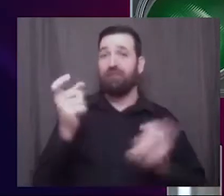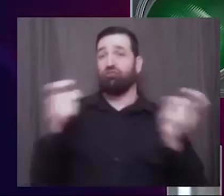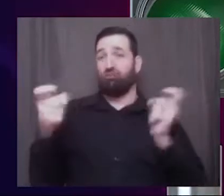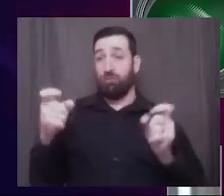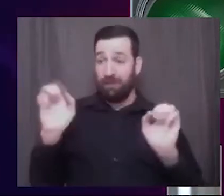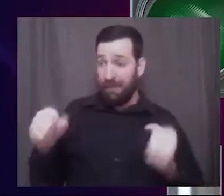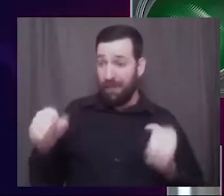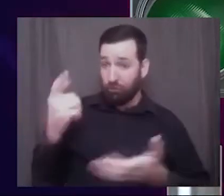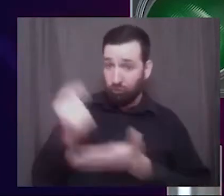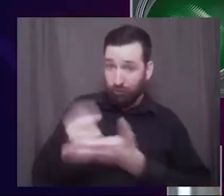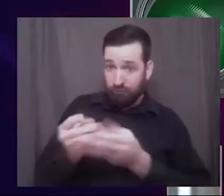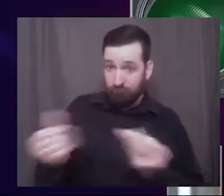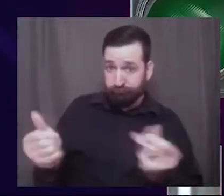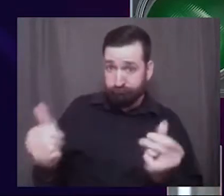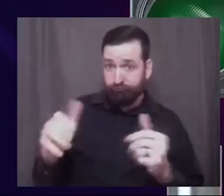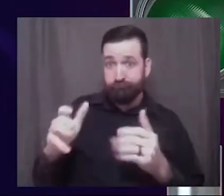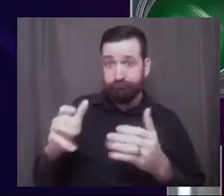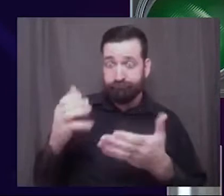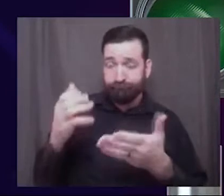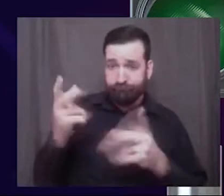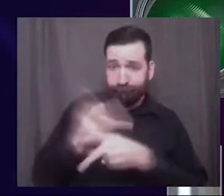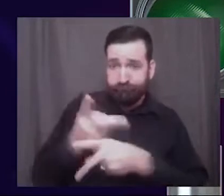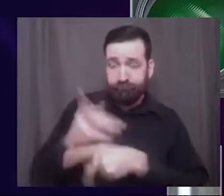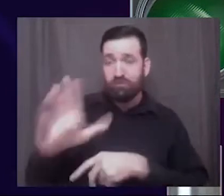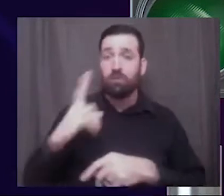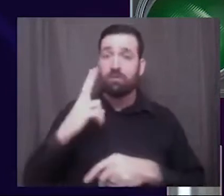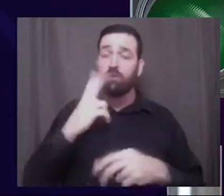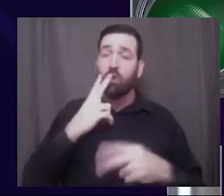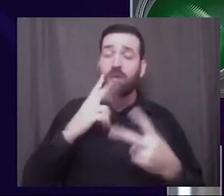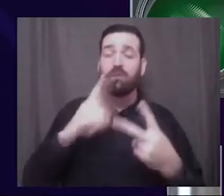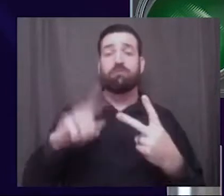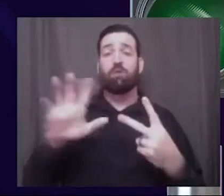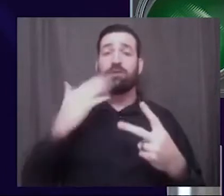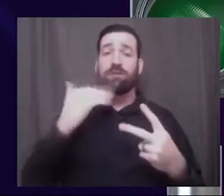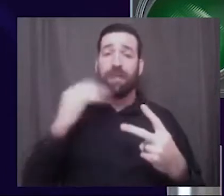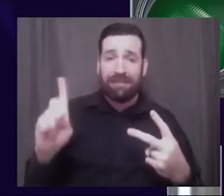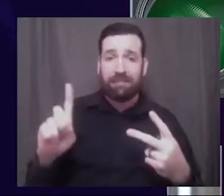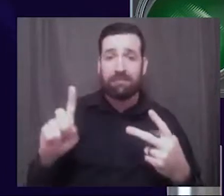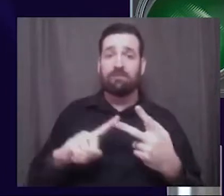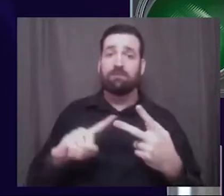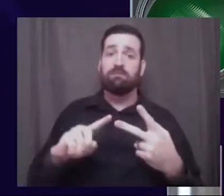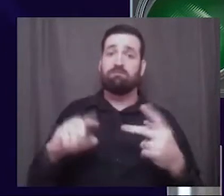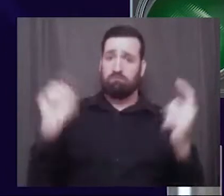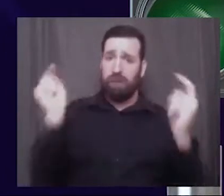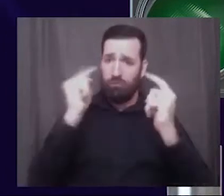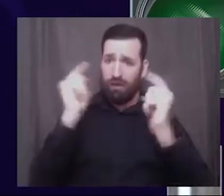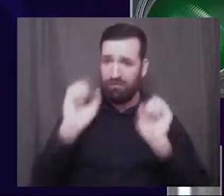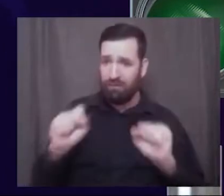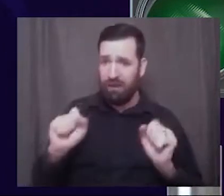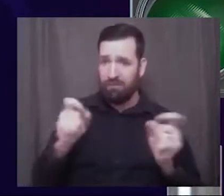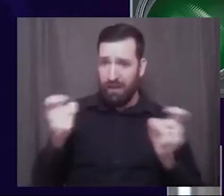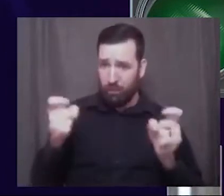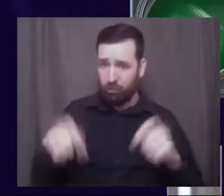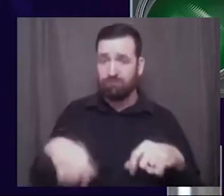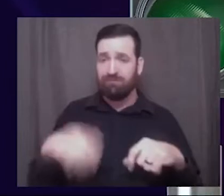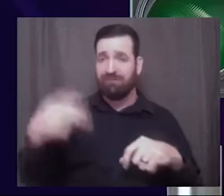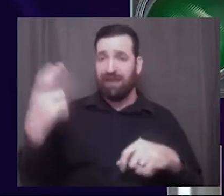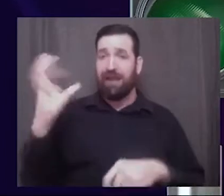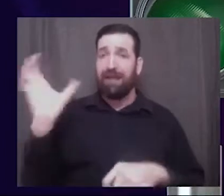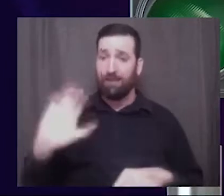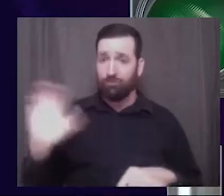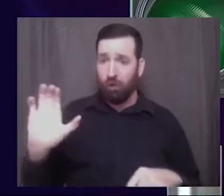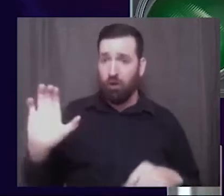you can get rid of smoking, you can manage your weight and your lifestyle, migraines are manageable, high cholesterol, all very treatable and modifiable things.